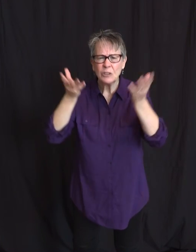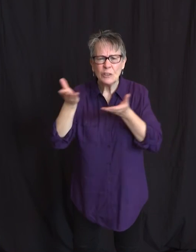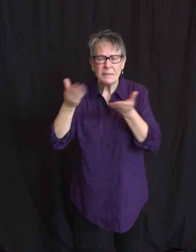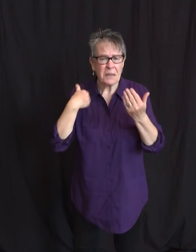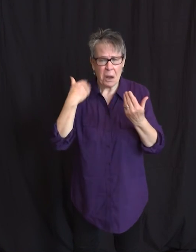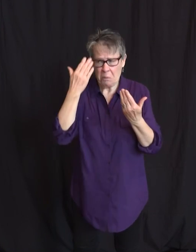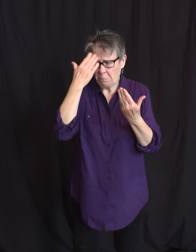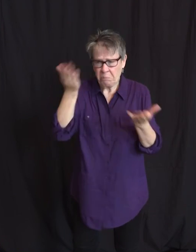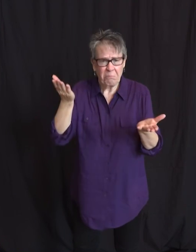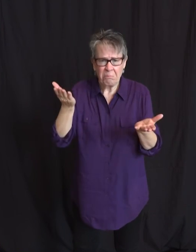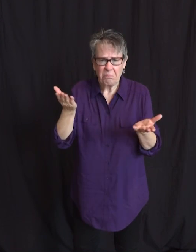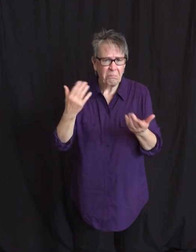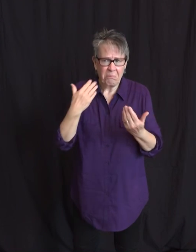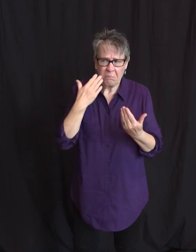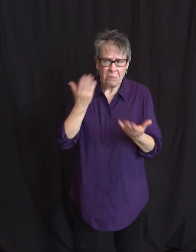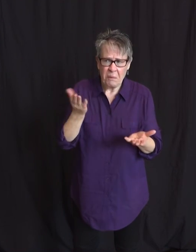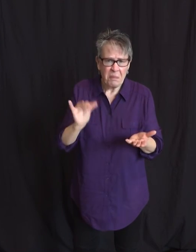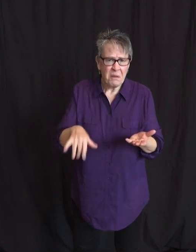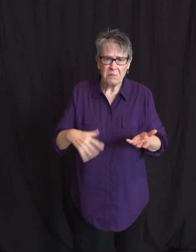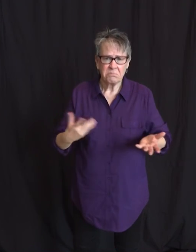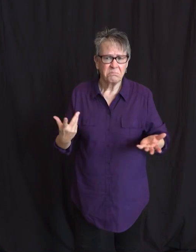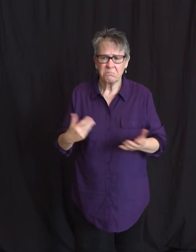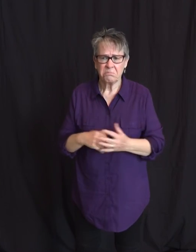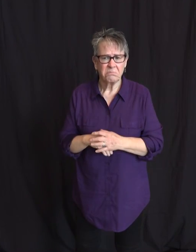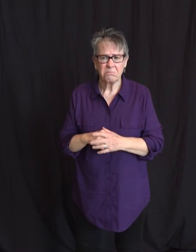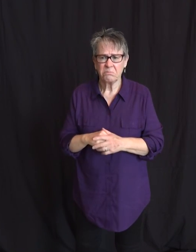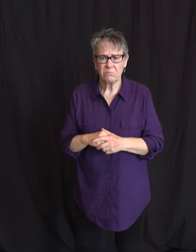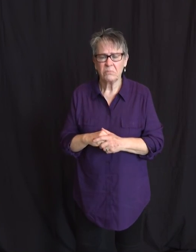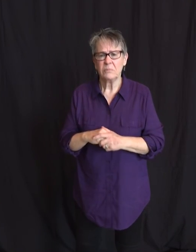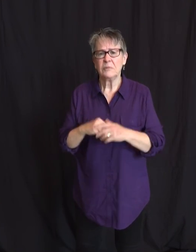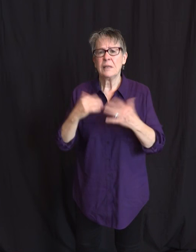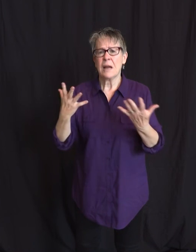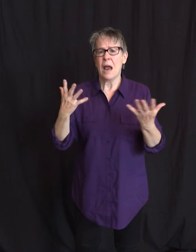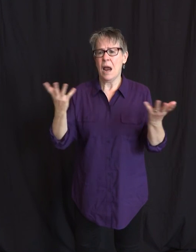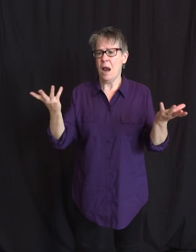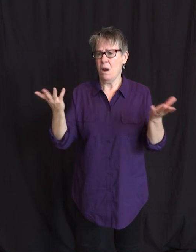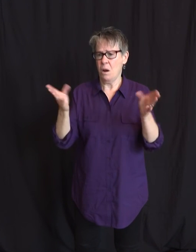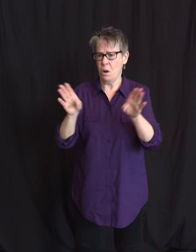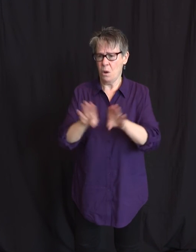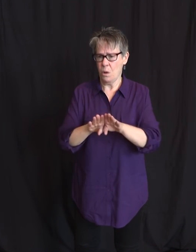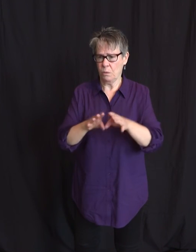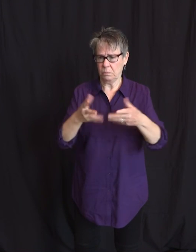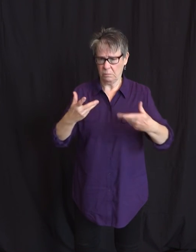Jersey, Sheila Oliver, an extraordinary representative of our state in